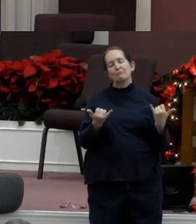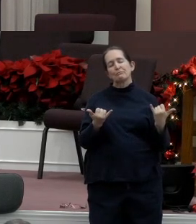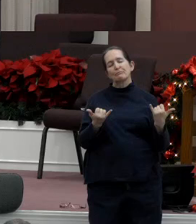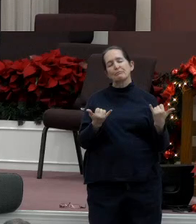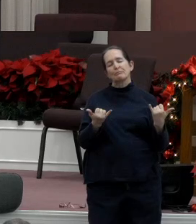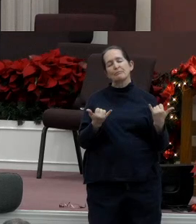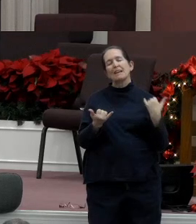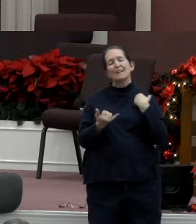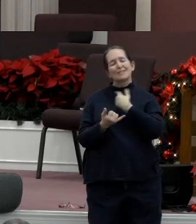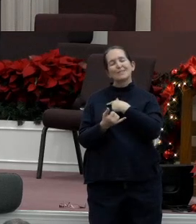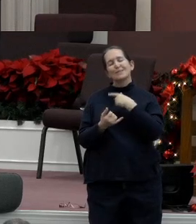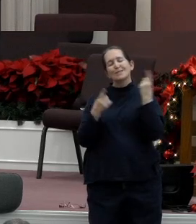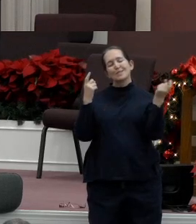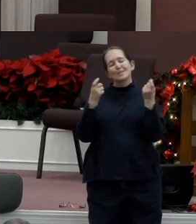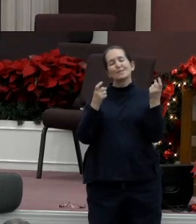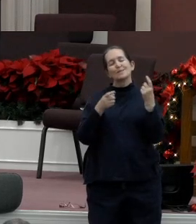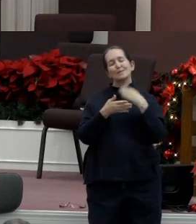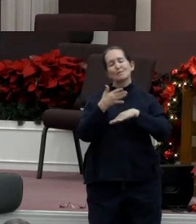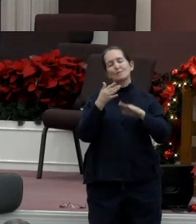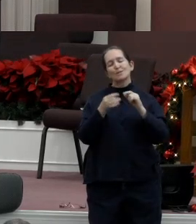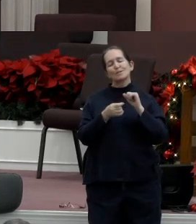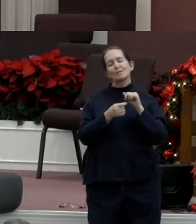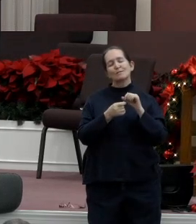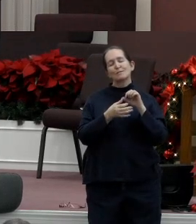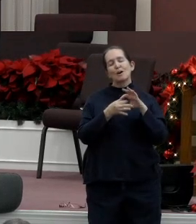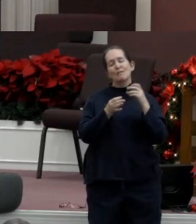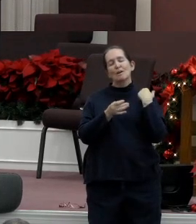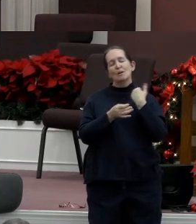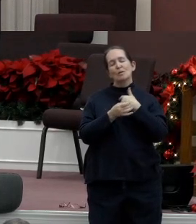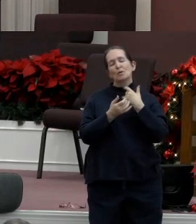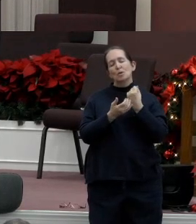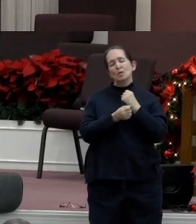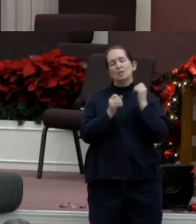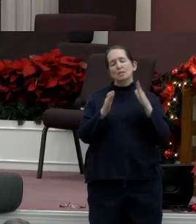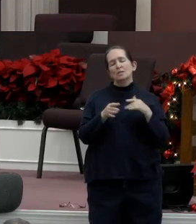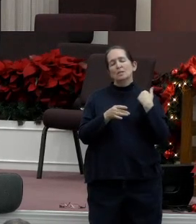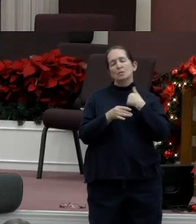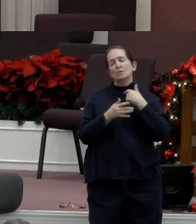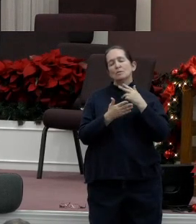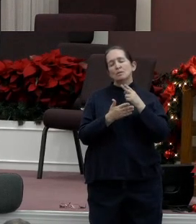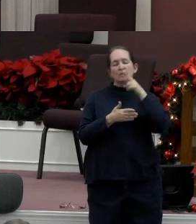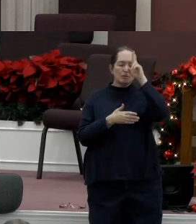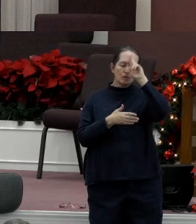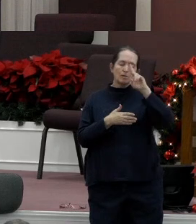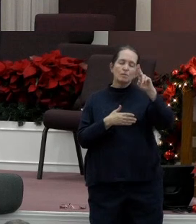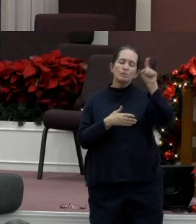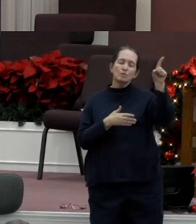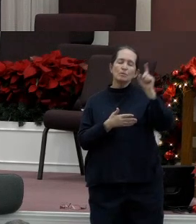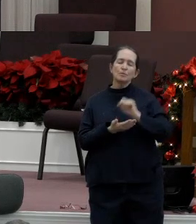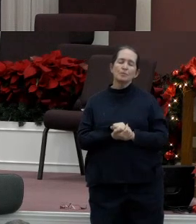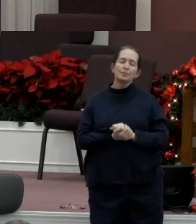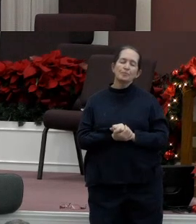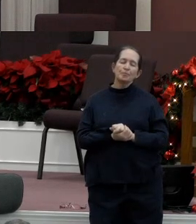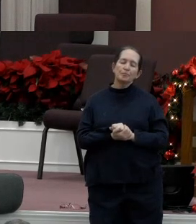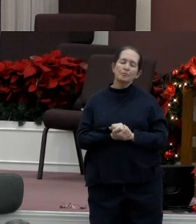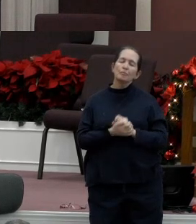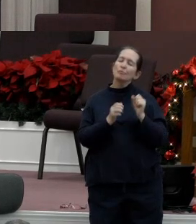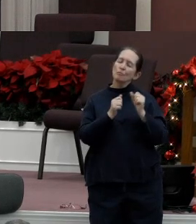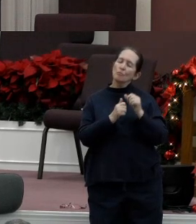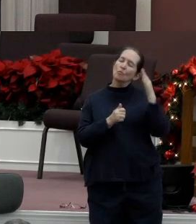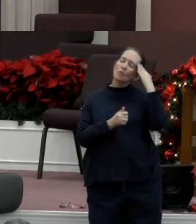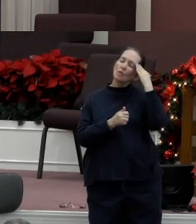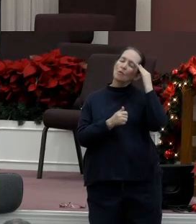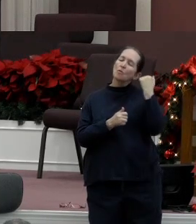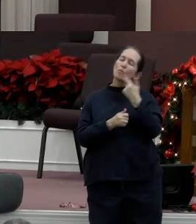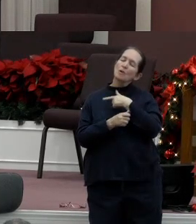As we celebrate the birth of our Savior, that we would honor you with the knowledge that we